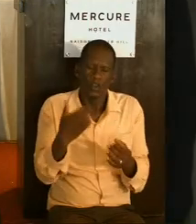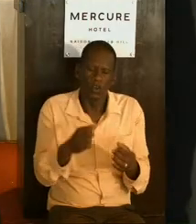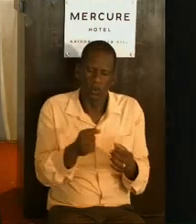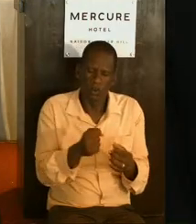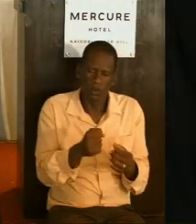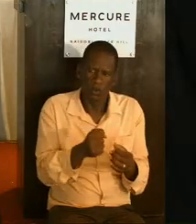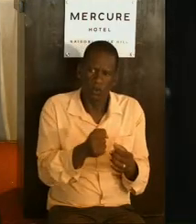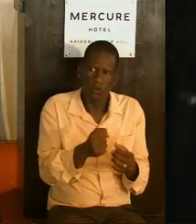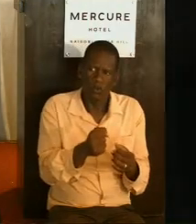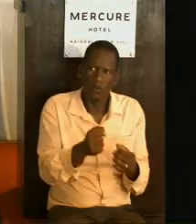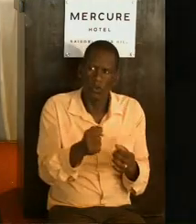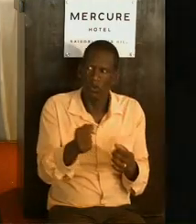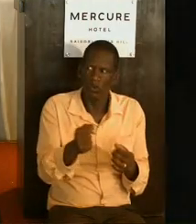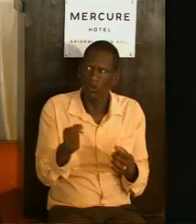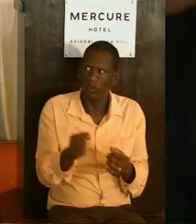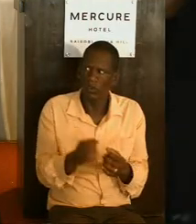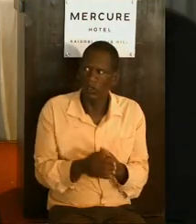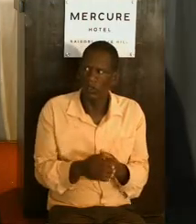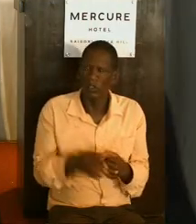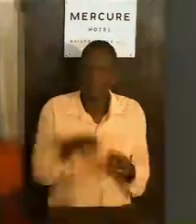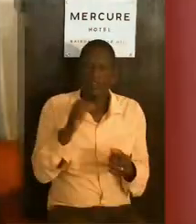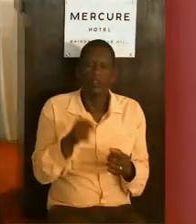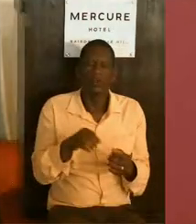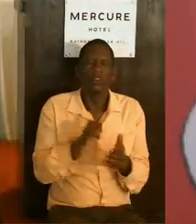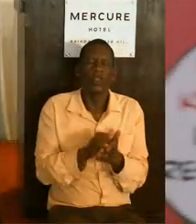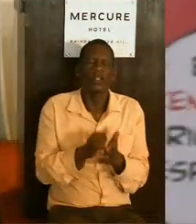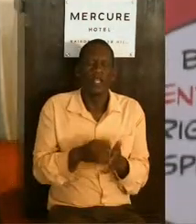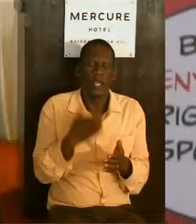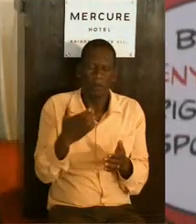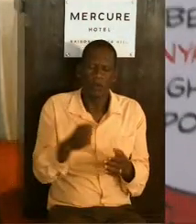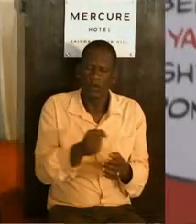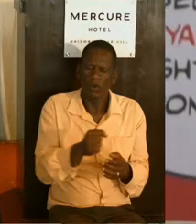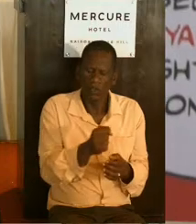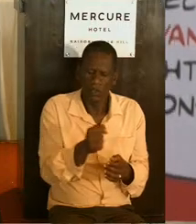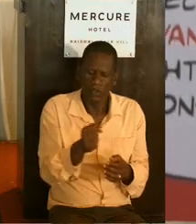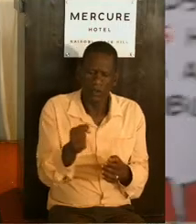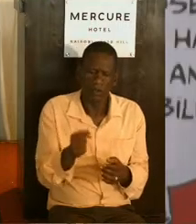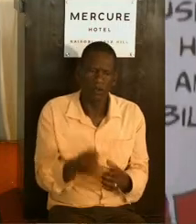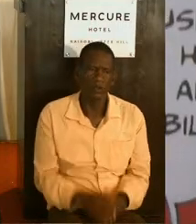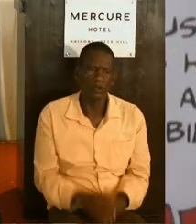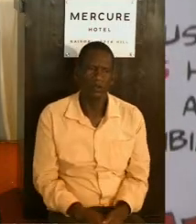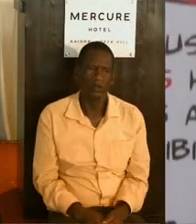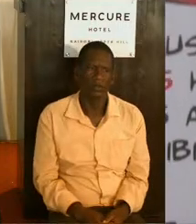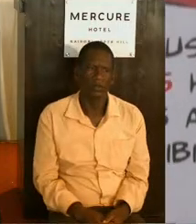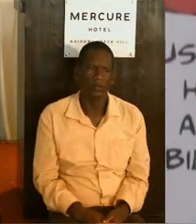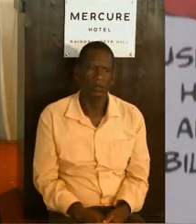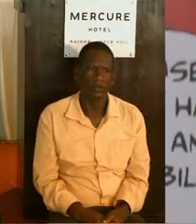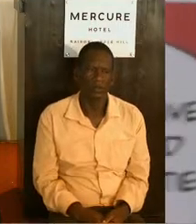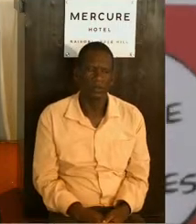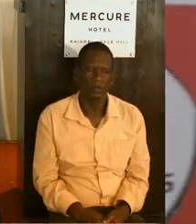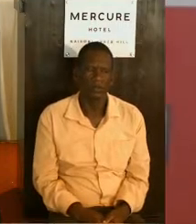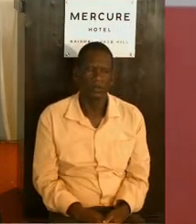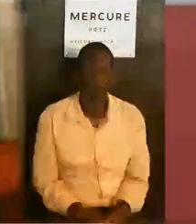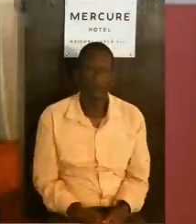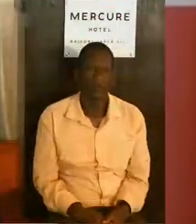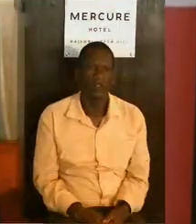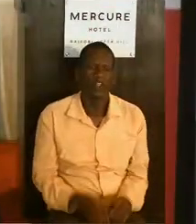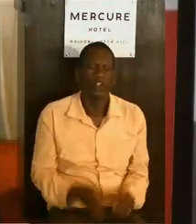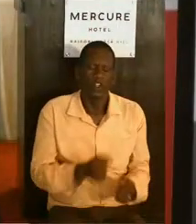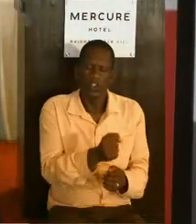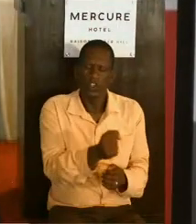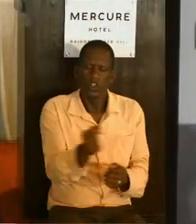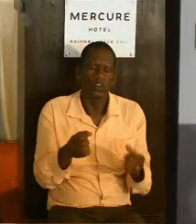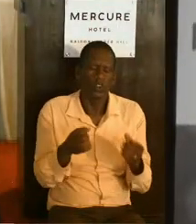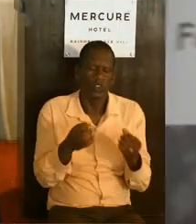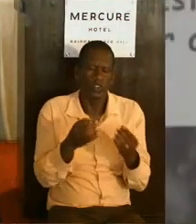on the dirt said I'm banging on the Dust doors